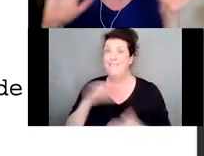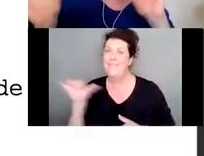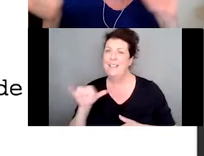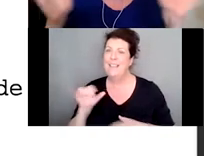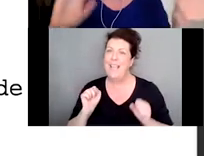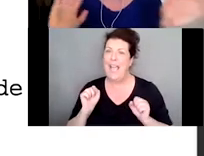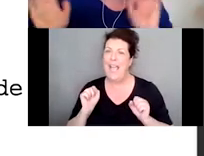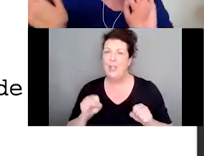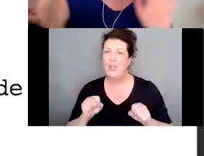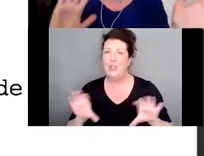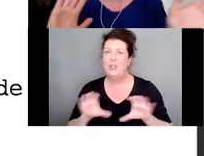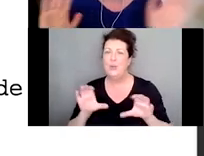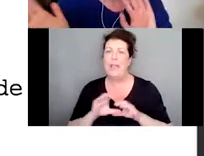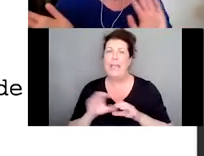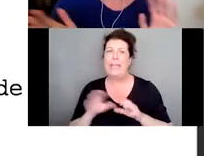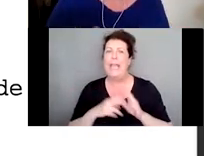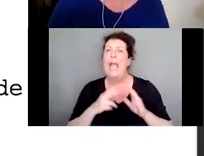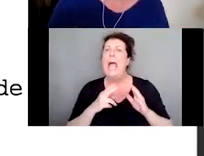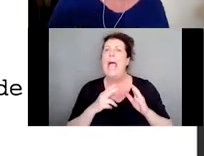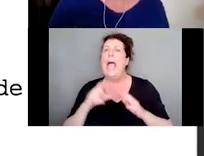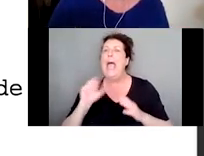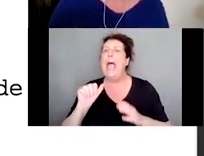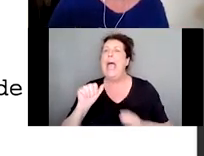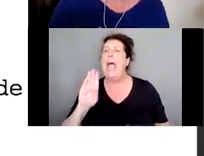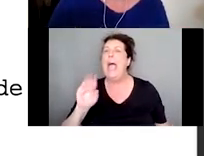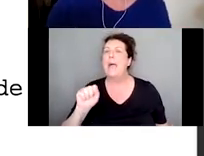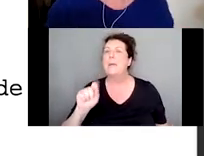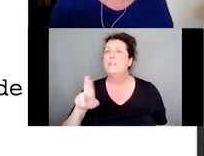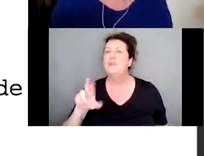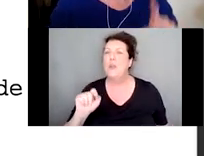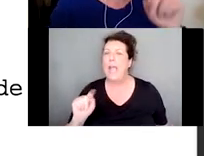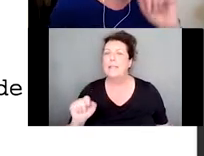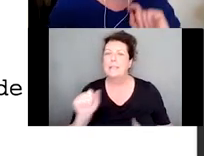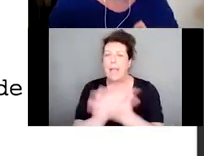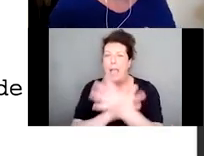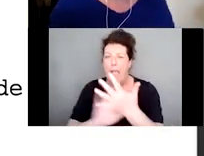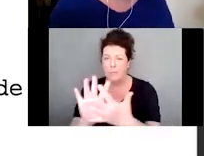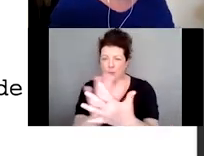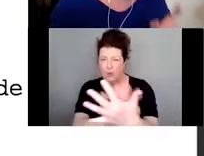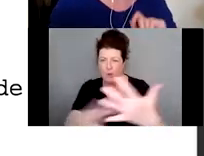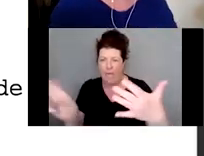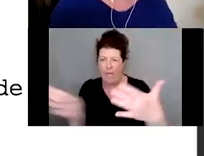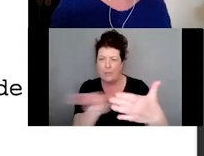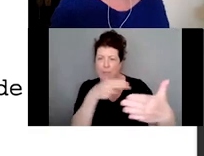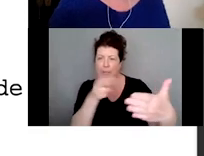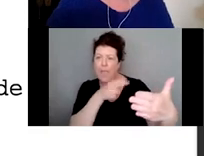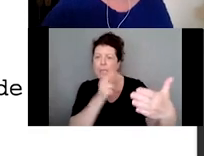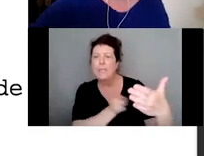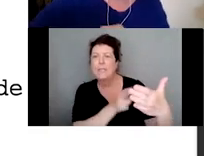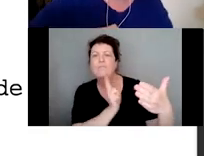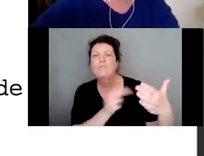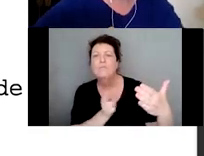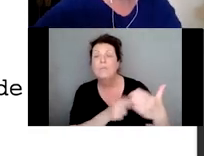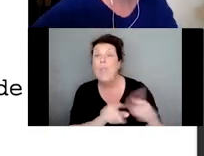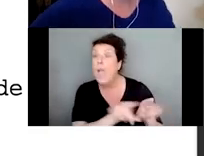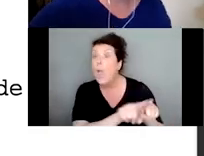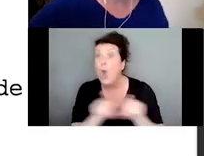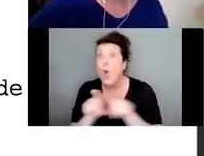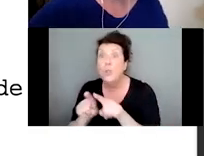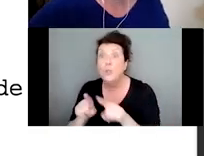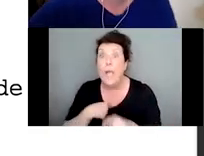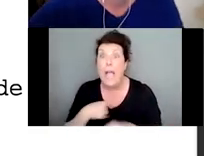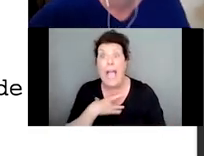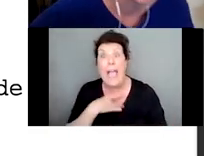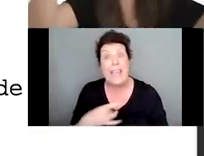the like abstract painting version of an episode. And because you are like, I will say, I also like to write in the